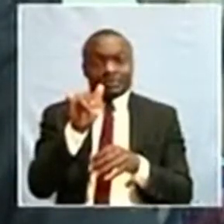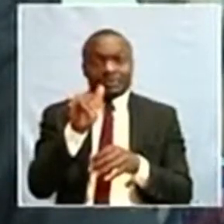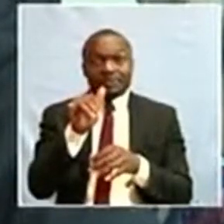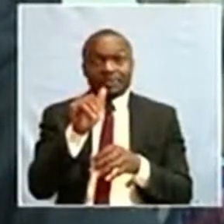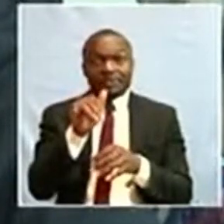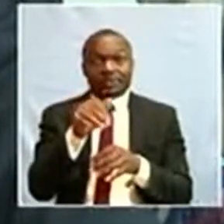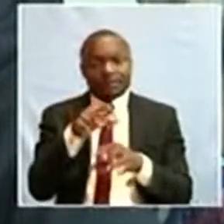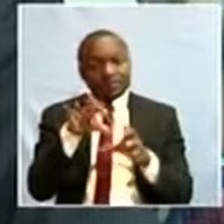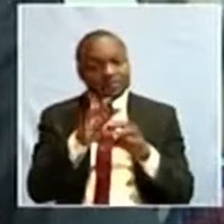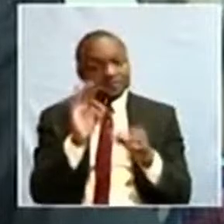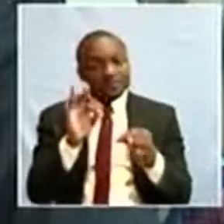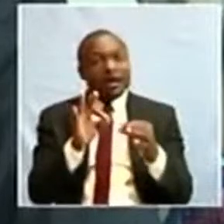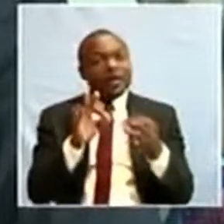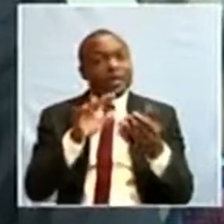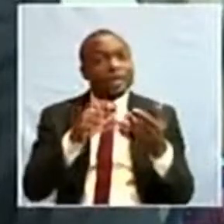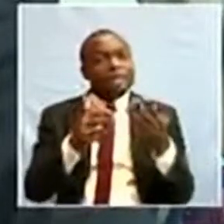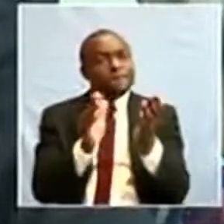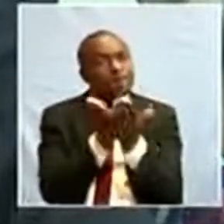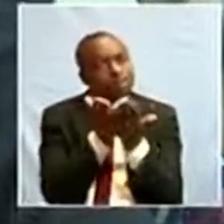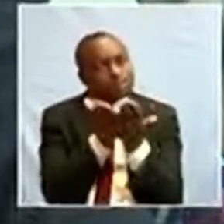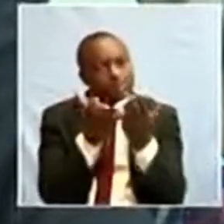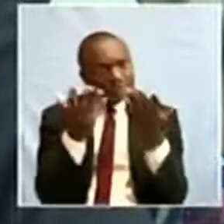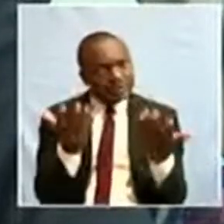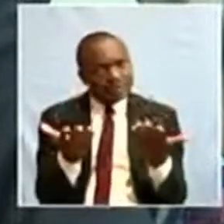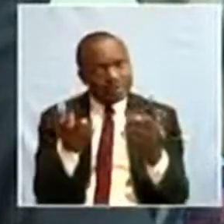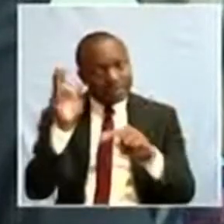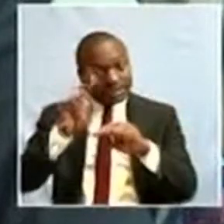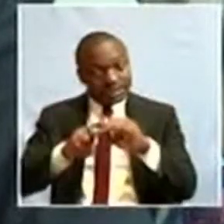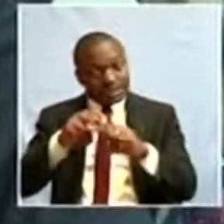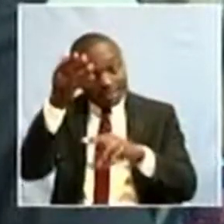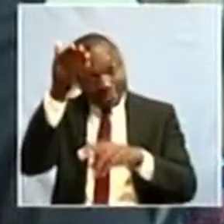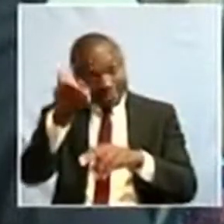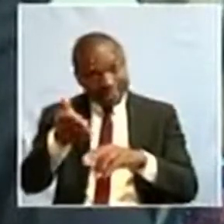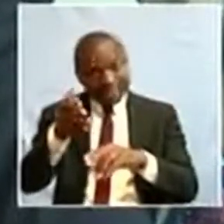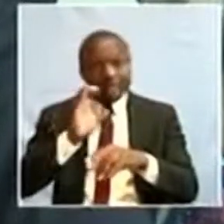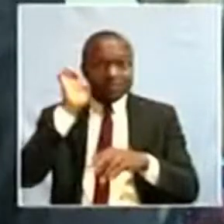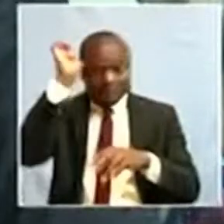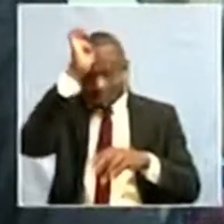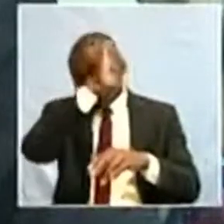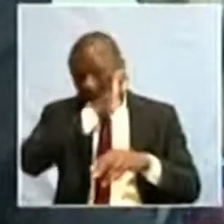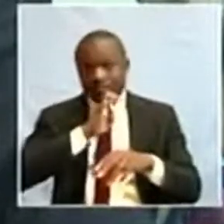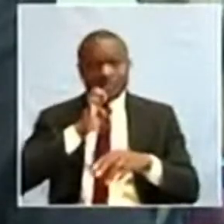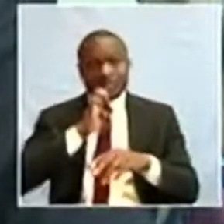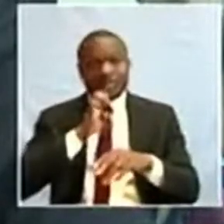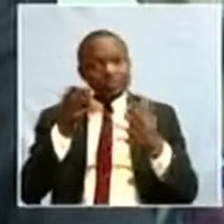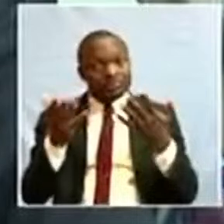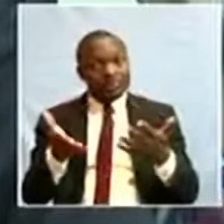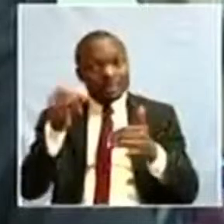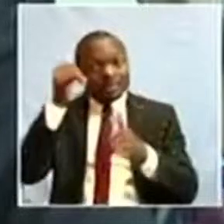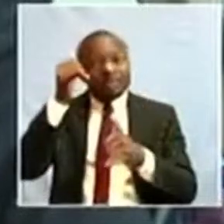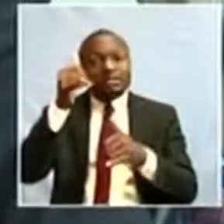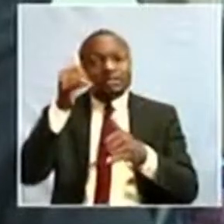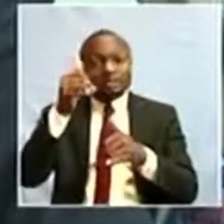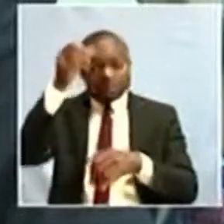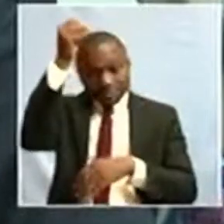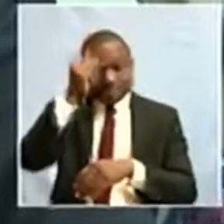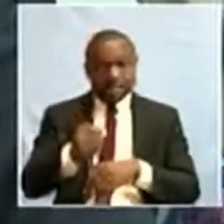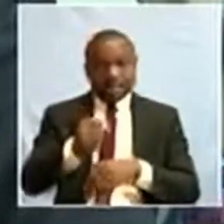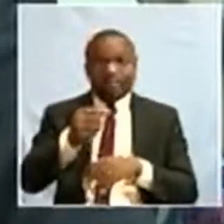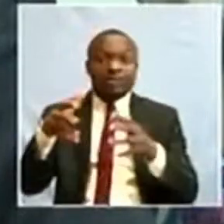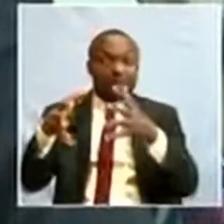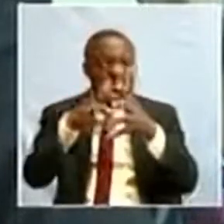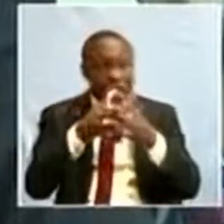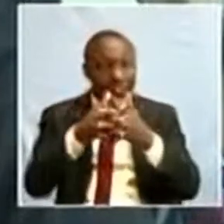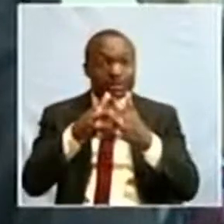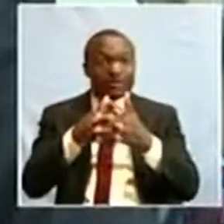like manuals, yes, the manuals that will sit maybe in Europe, the manuals that are going to sit in South America compared to what will sit in